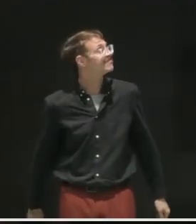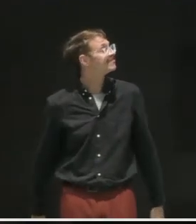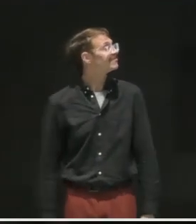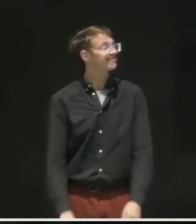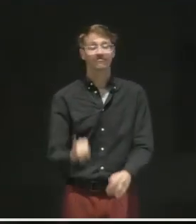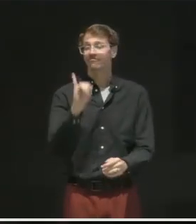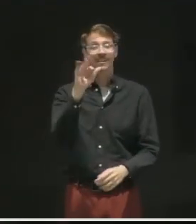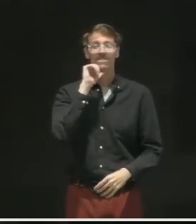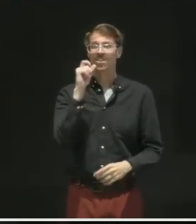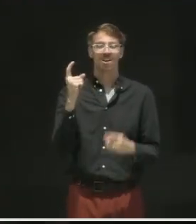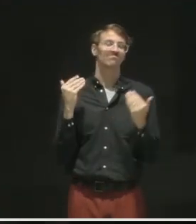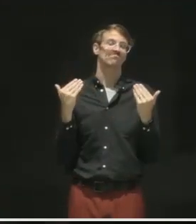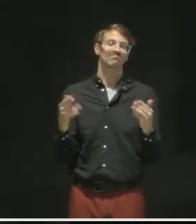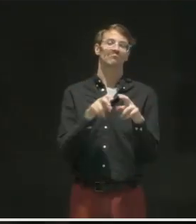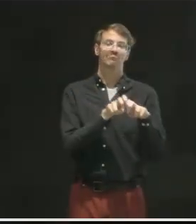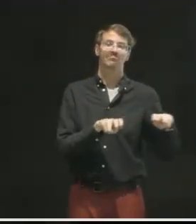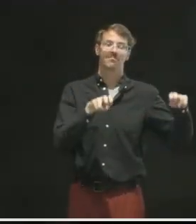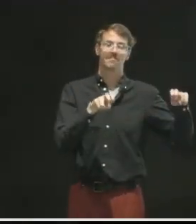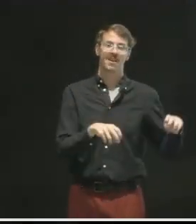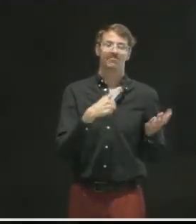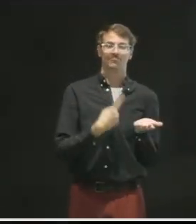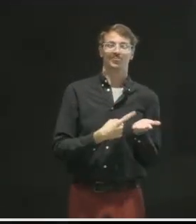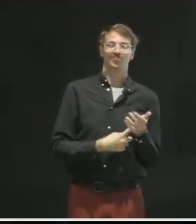If not, we'll go straight to the panel discussion.